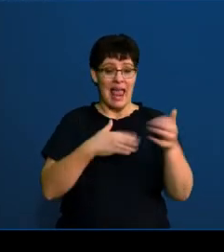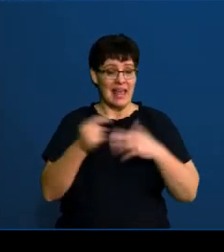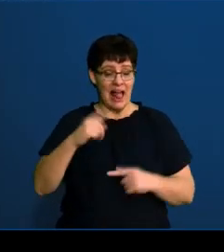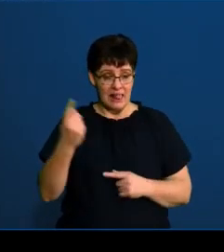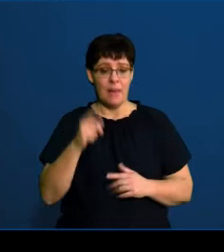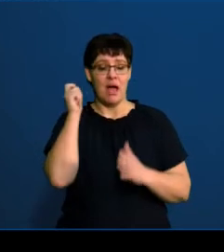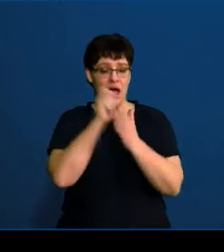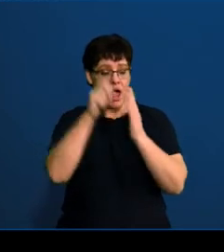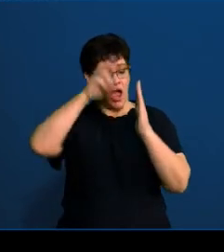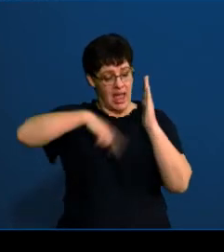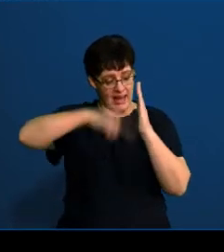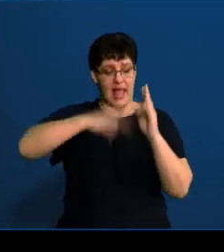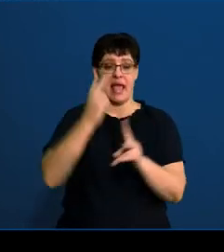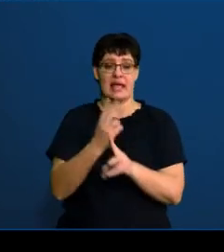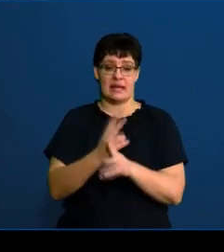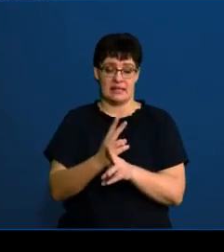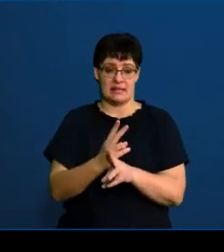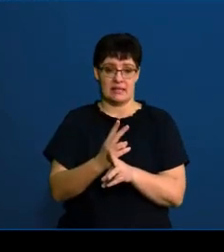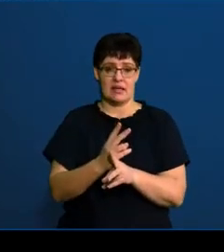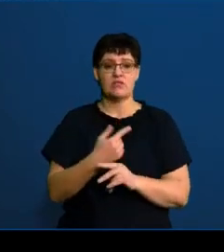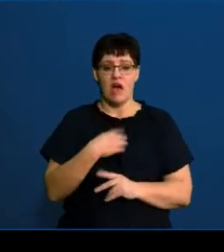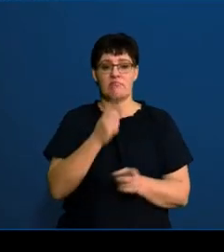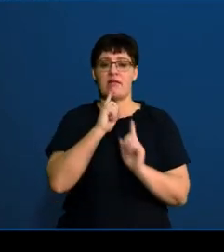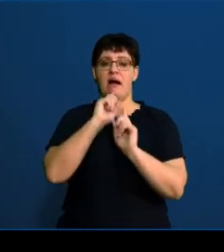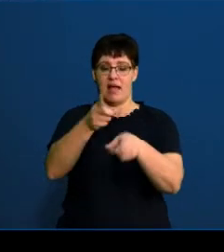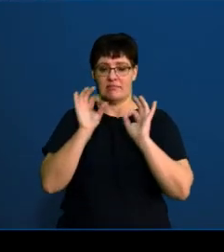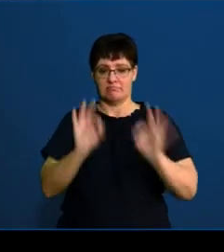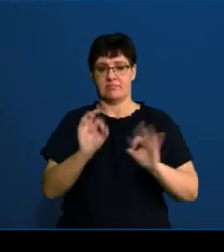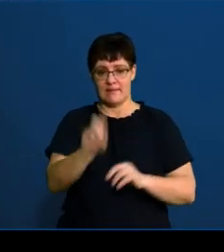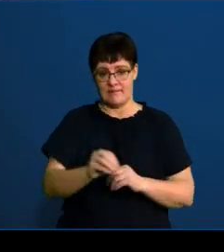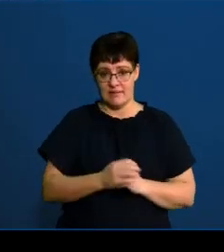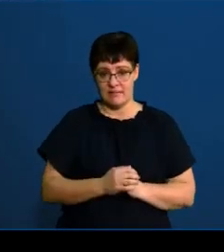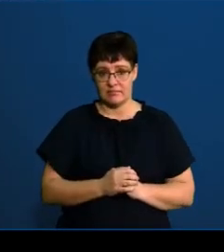reread the question, so I know that I've actually given them the correct answer.